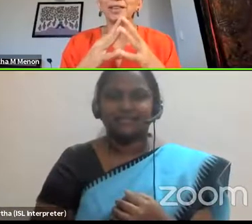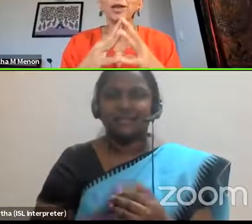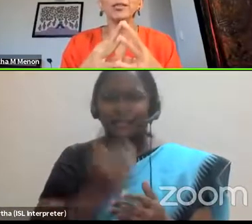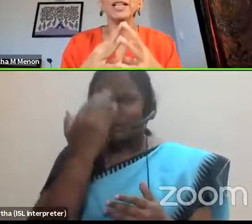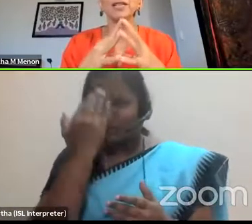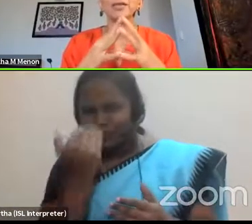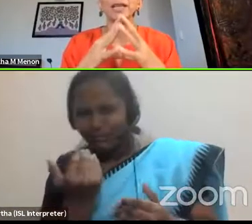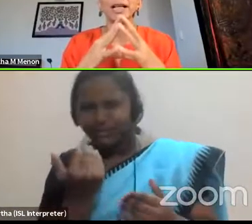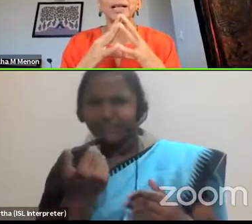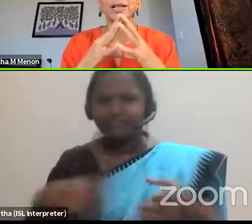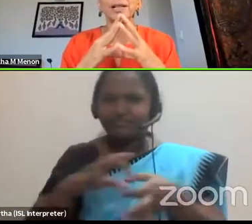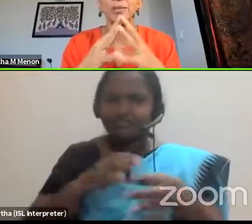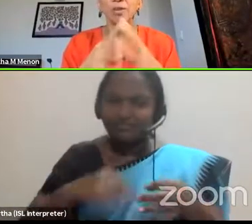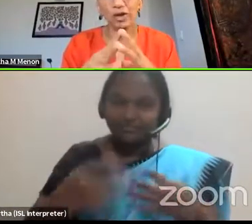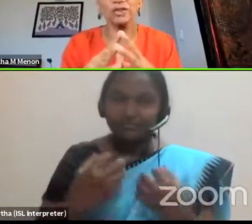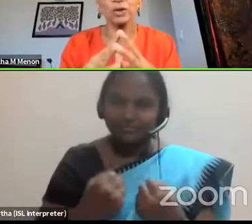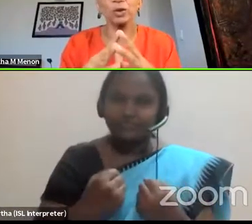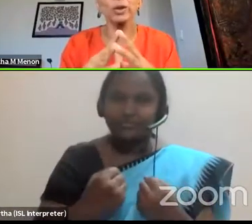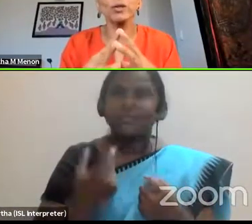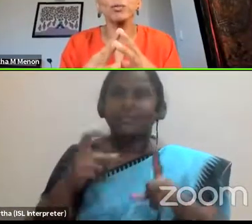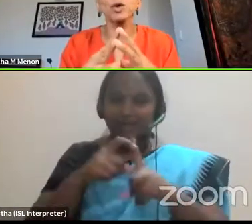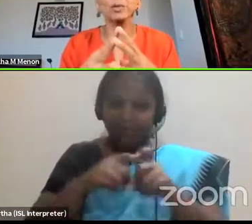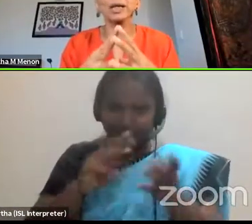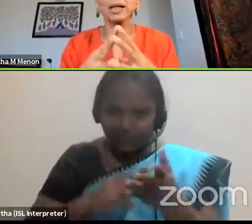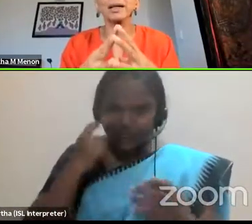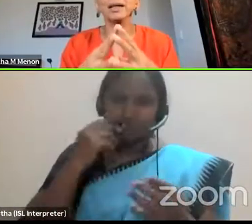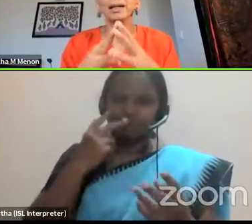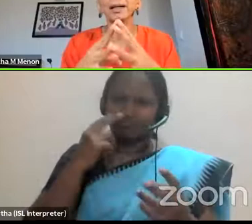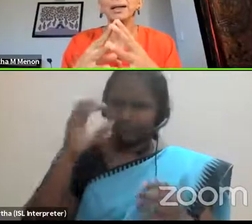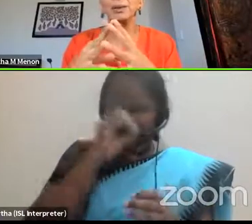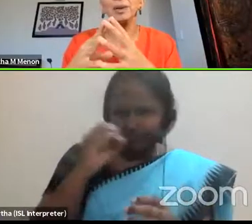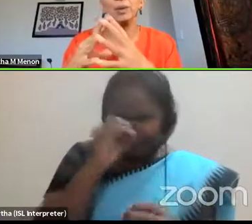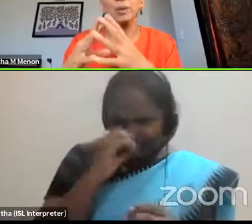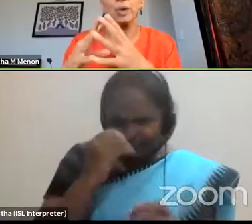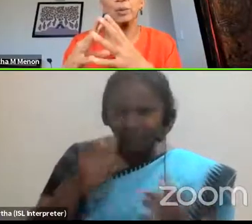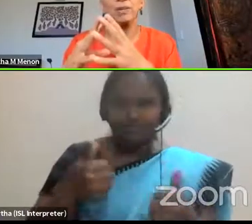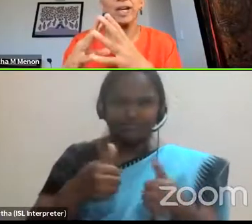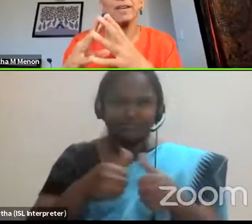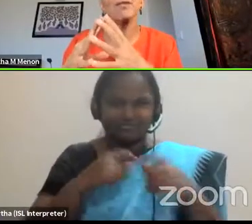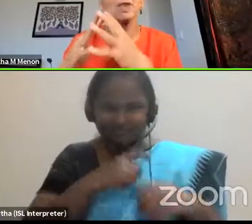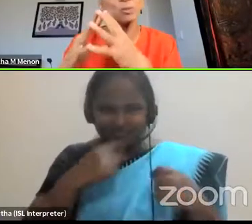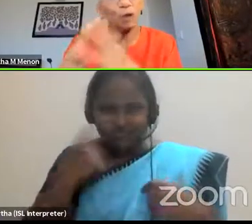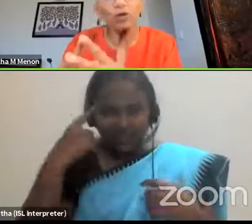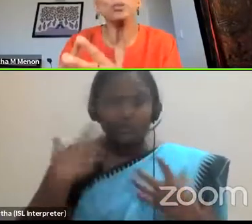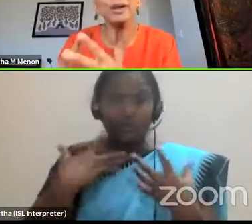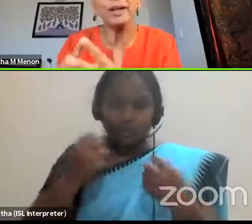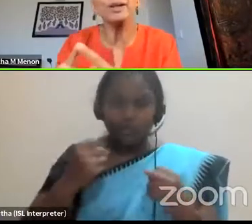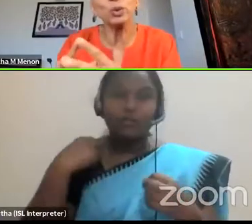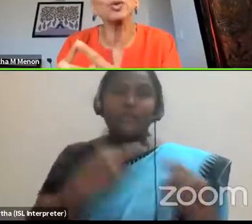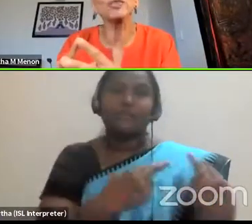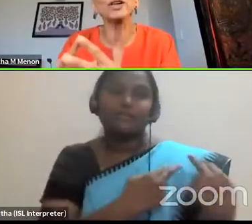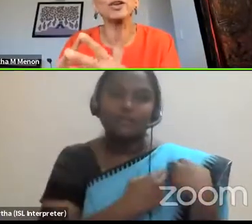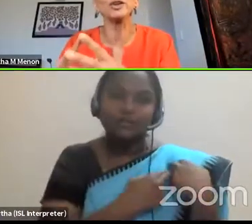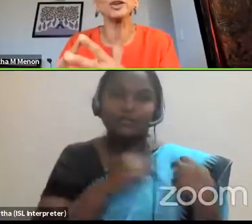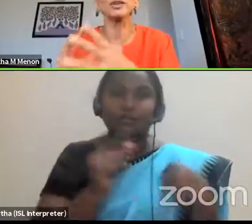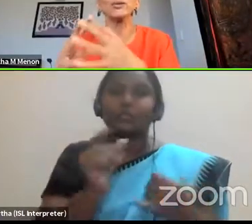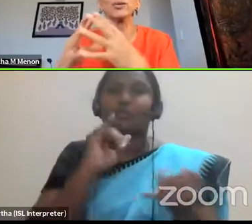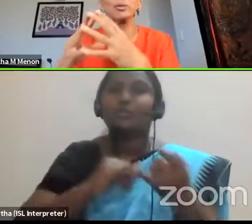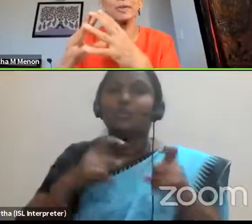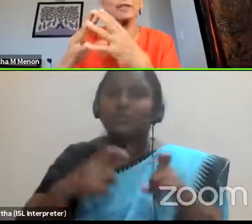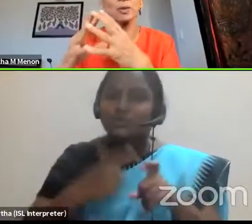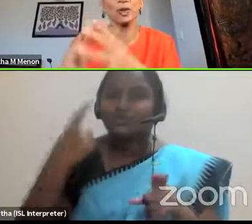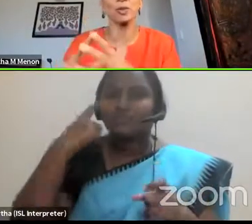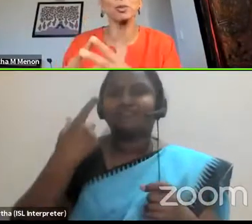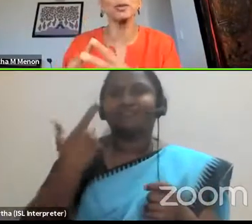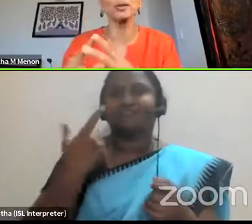while this is innovative and demonstrates a new way of observing art, we want to be very responsible in our use of technology. And we